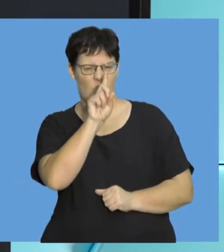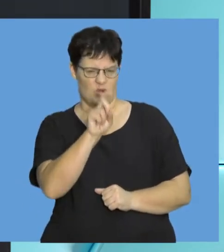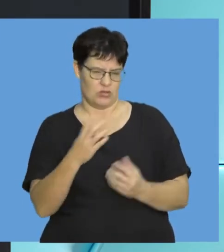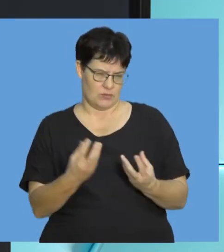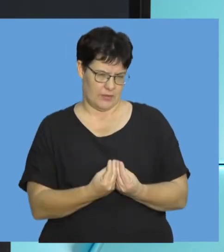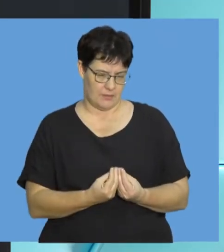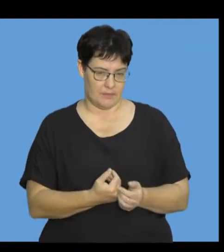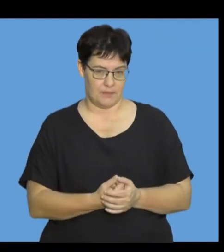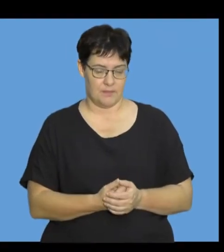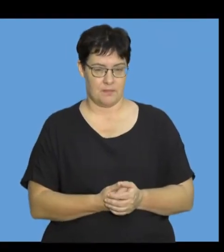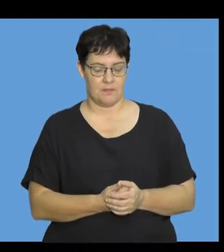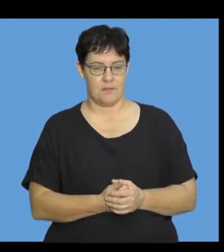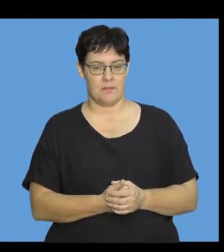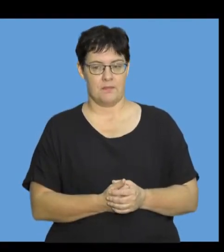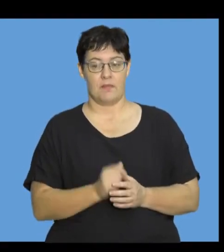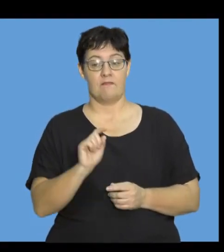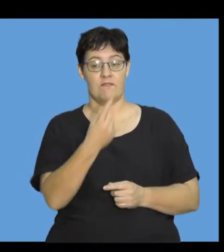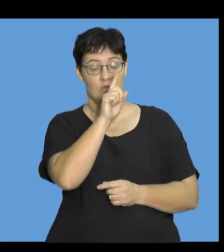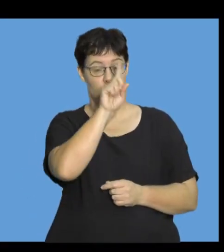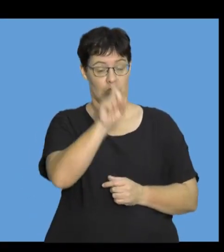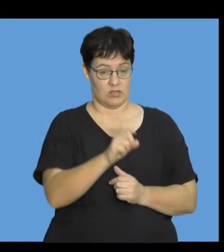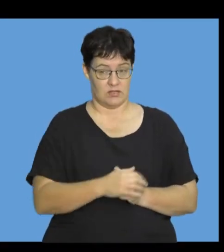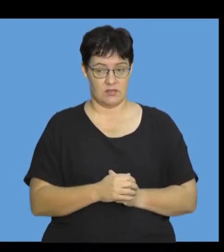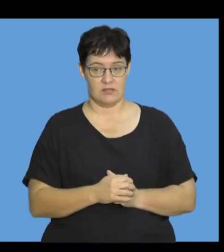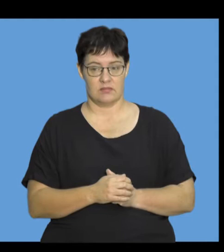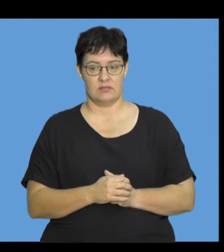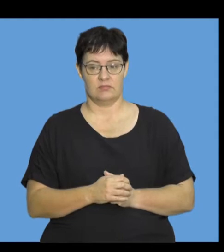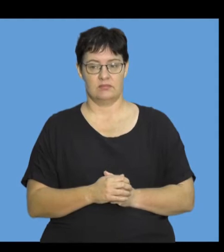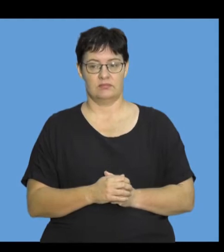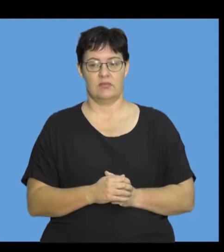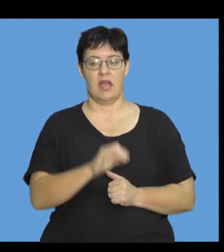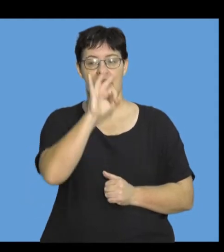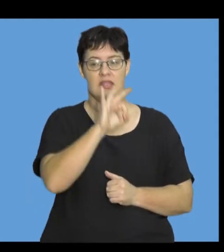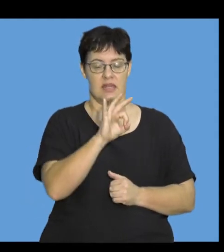together. Now, the very first question is 3 to